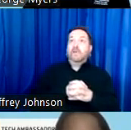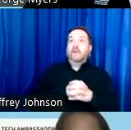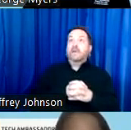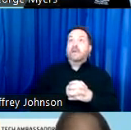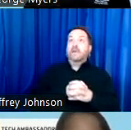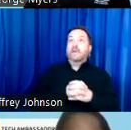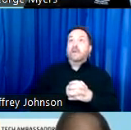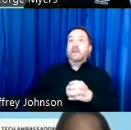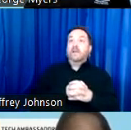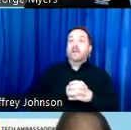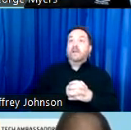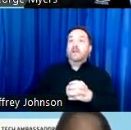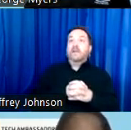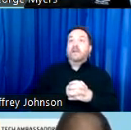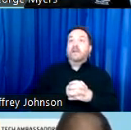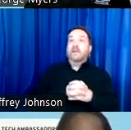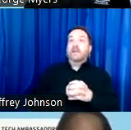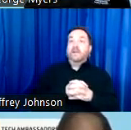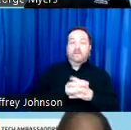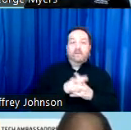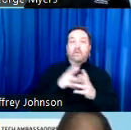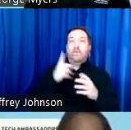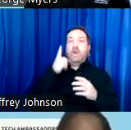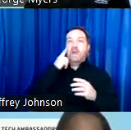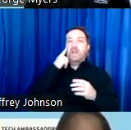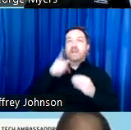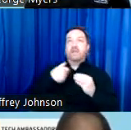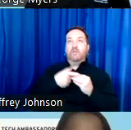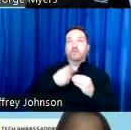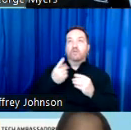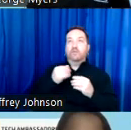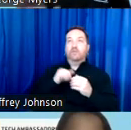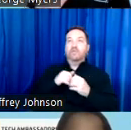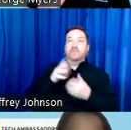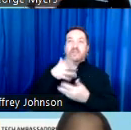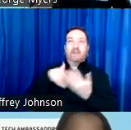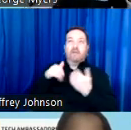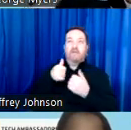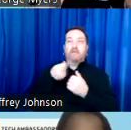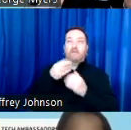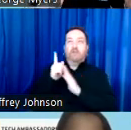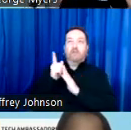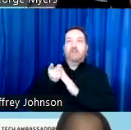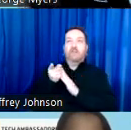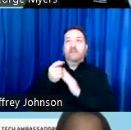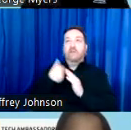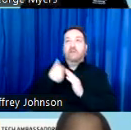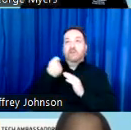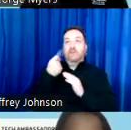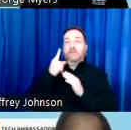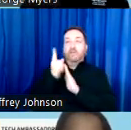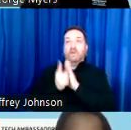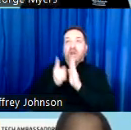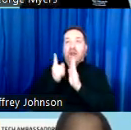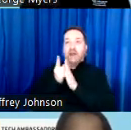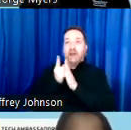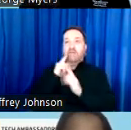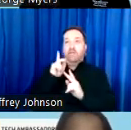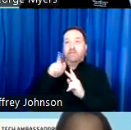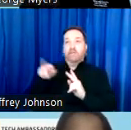may, I think what we'll do is we'll hang around for just a couple minutes. We understand that, because we scheduled an hour, some of those